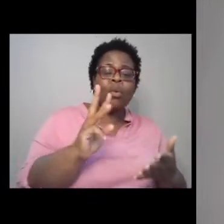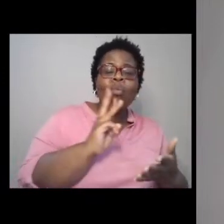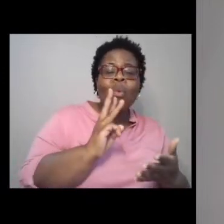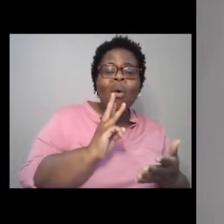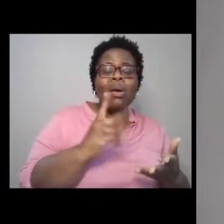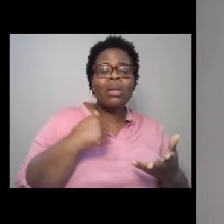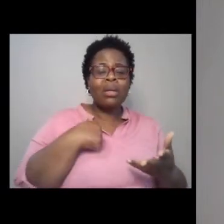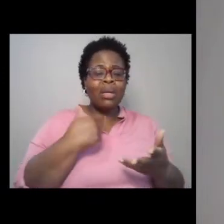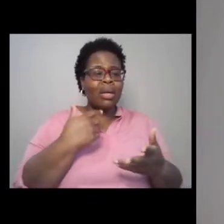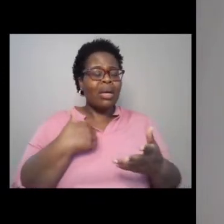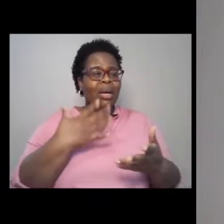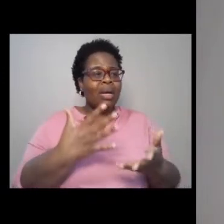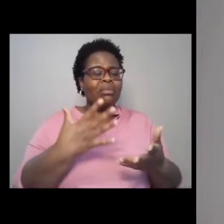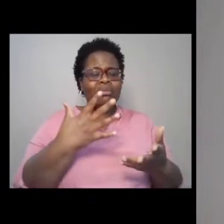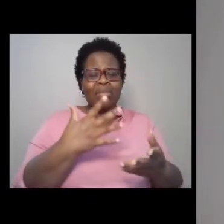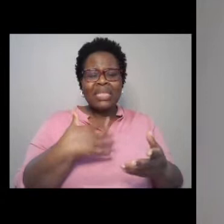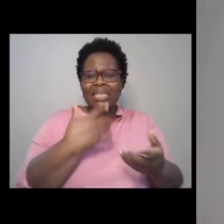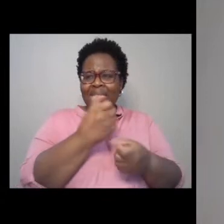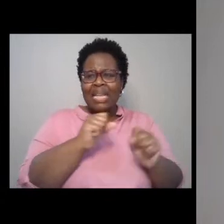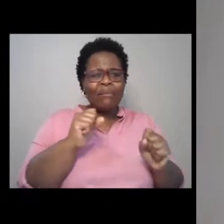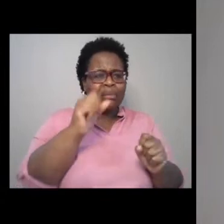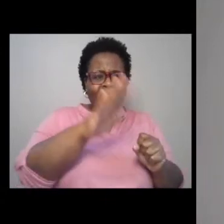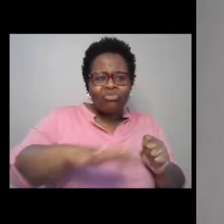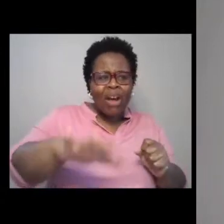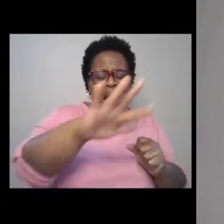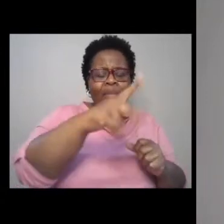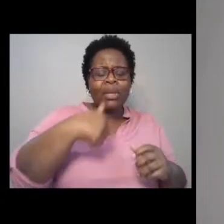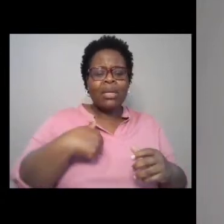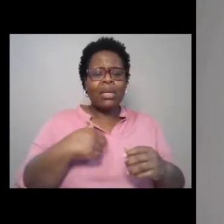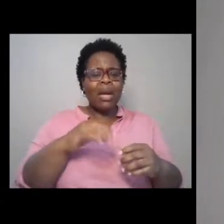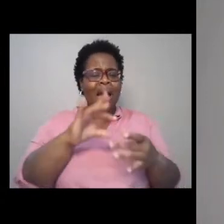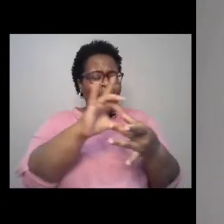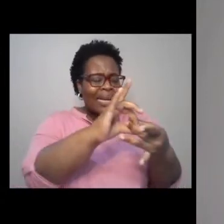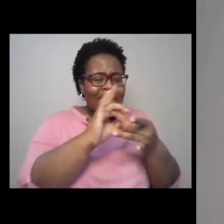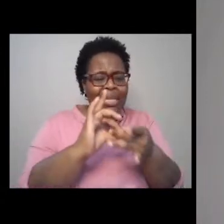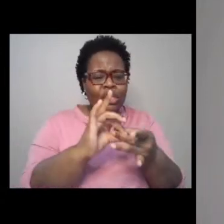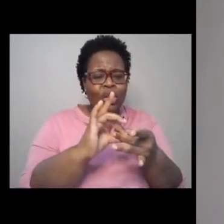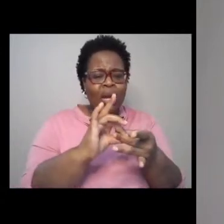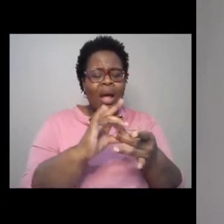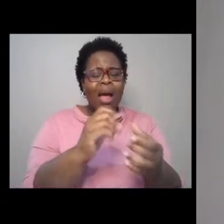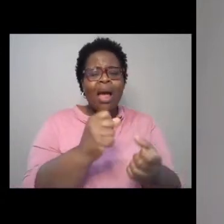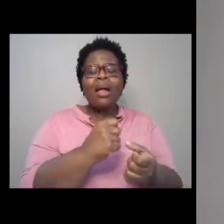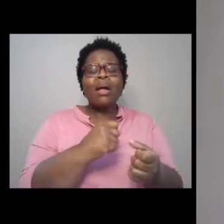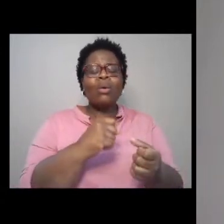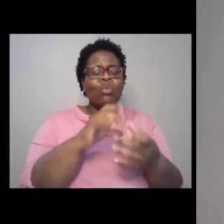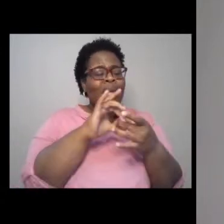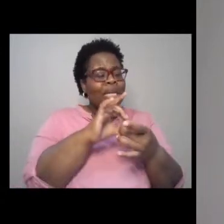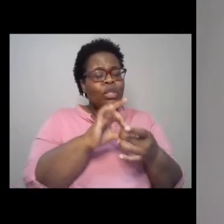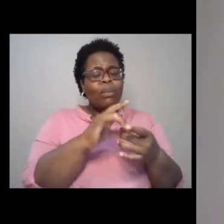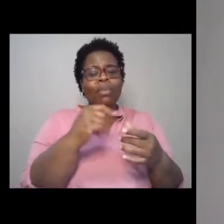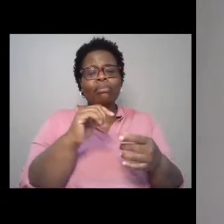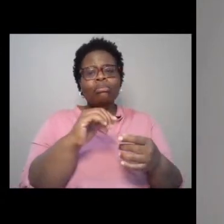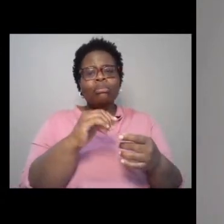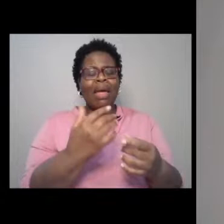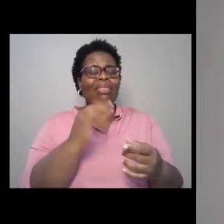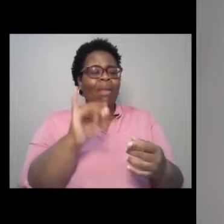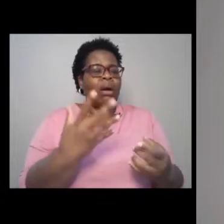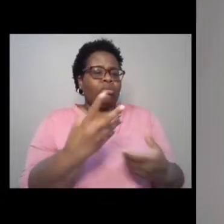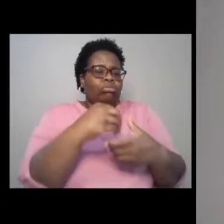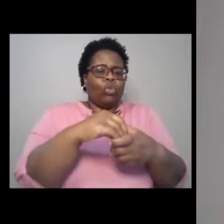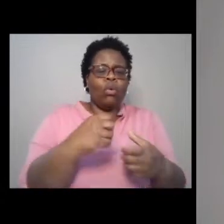connection and love, loving relationships and friendships, and then meaning and purpose in